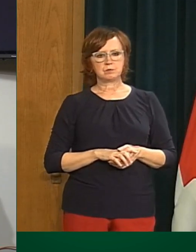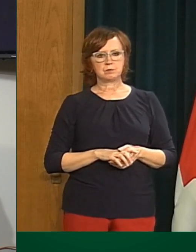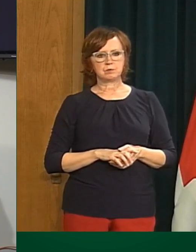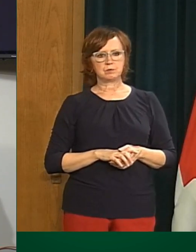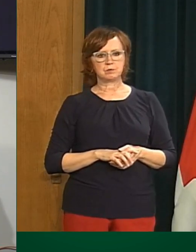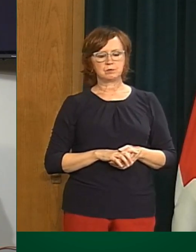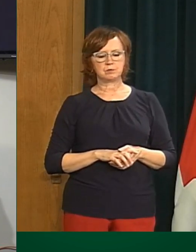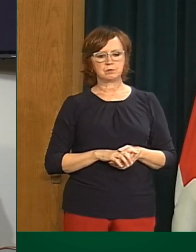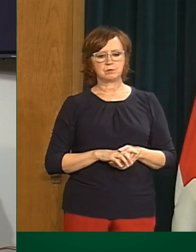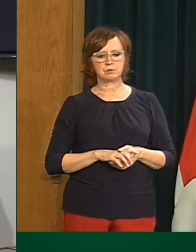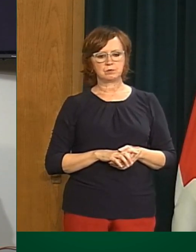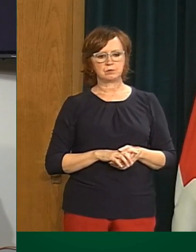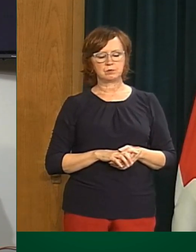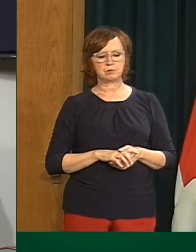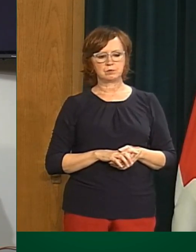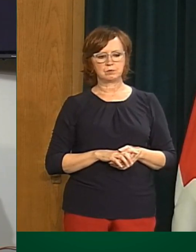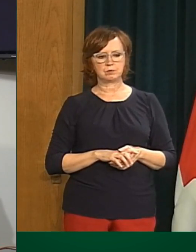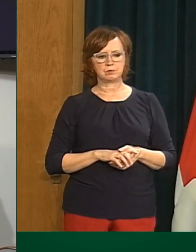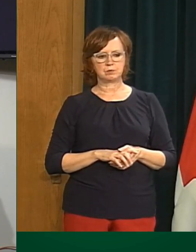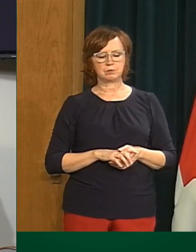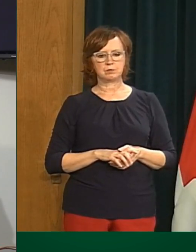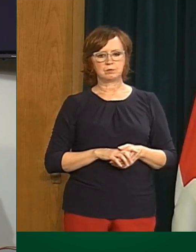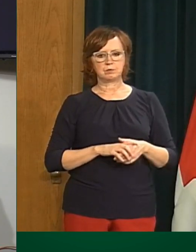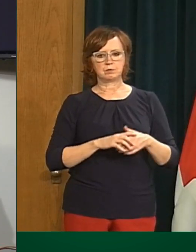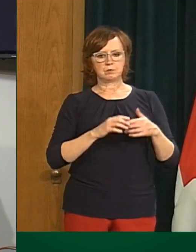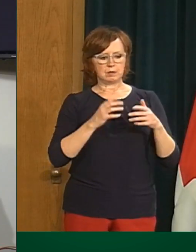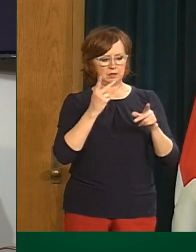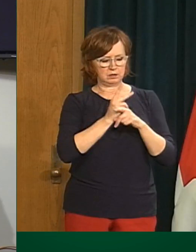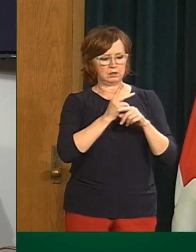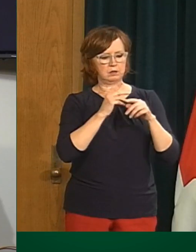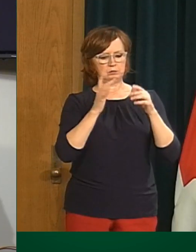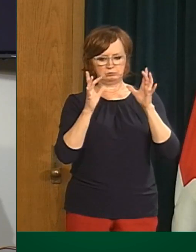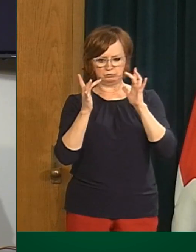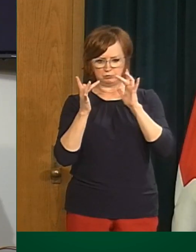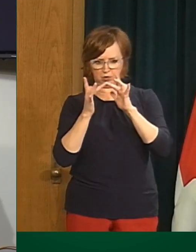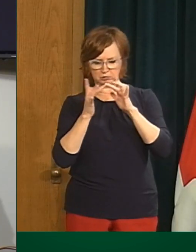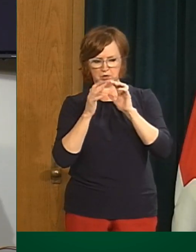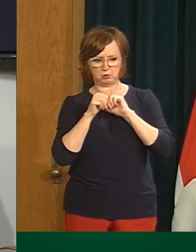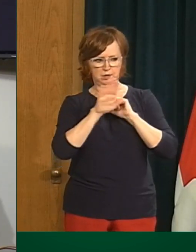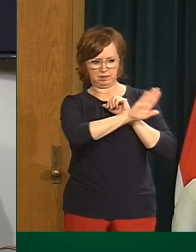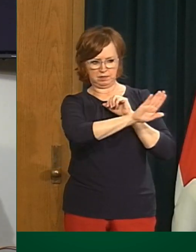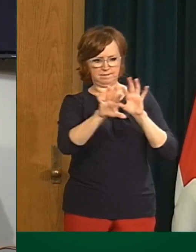connection with the families at the long-term care facility. The other